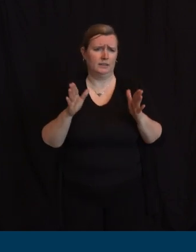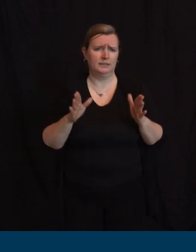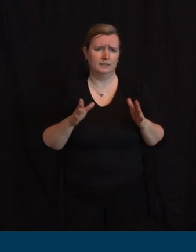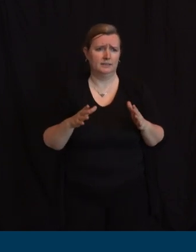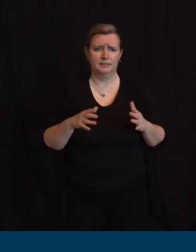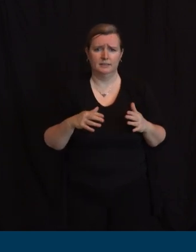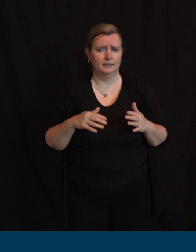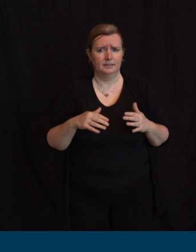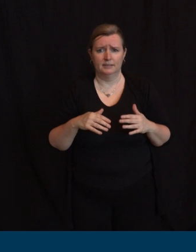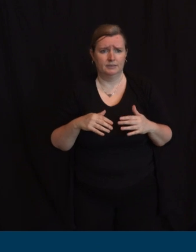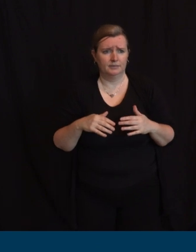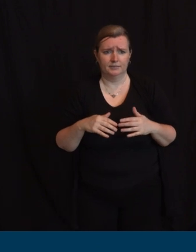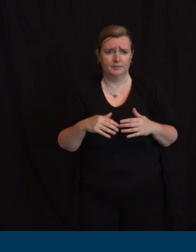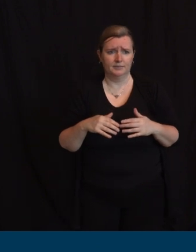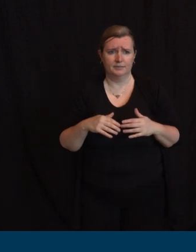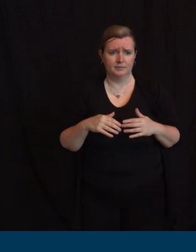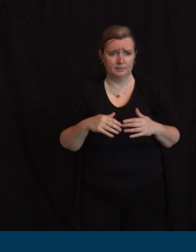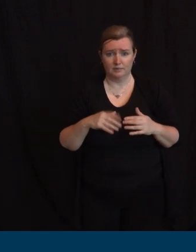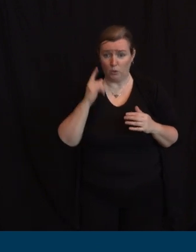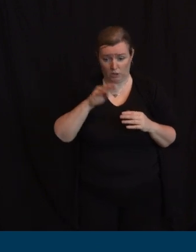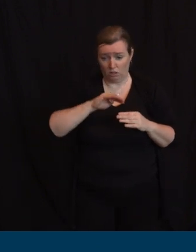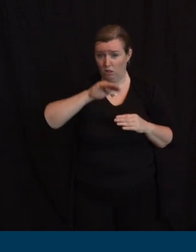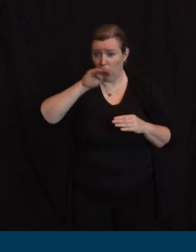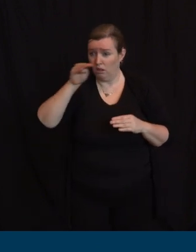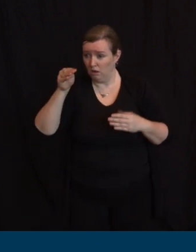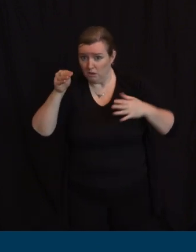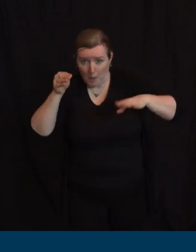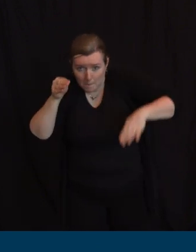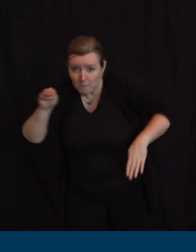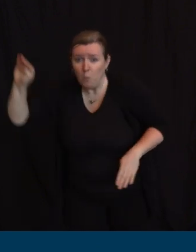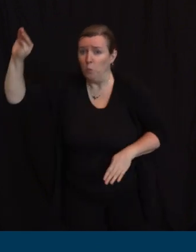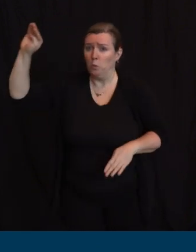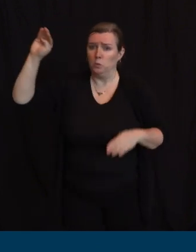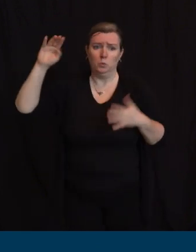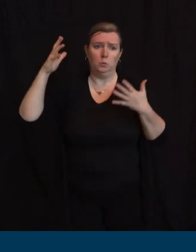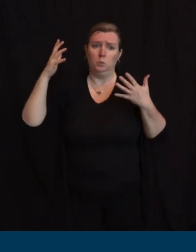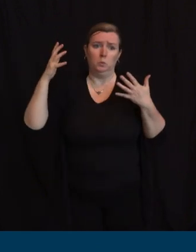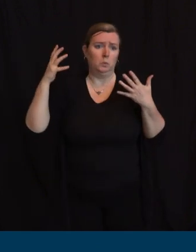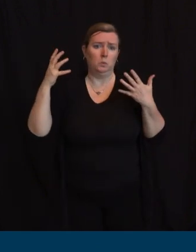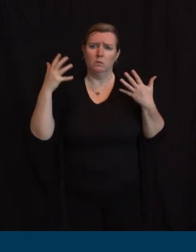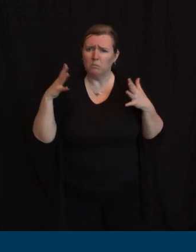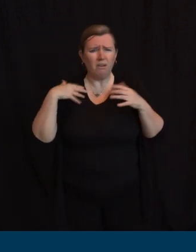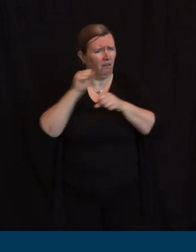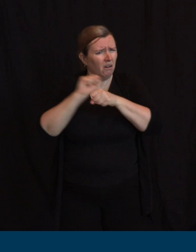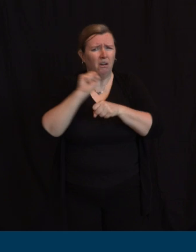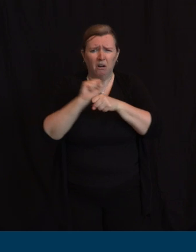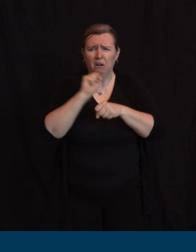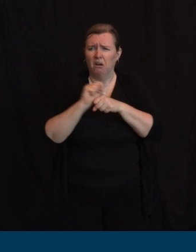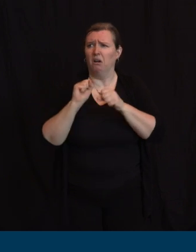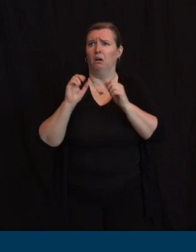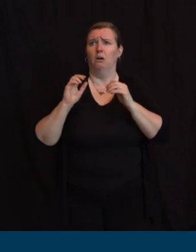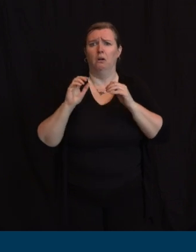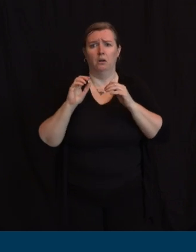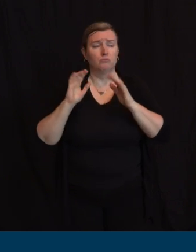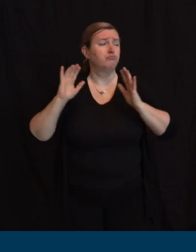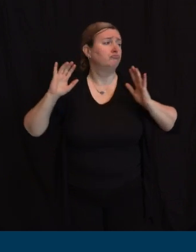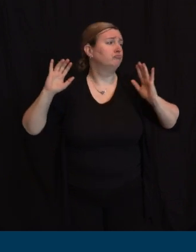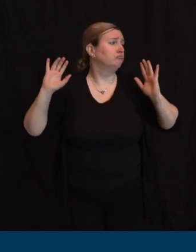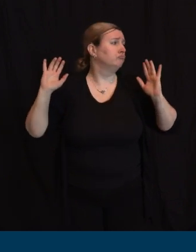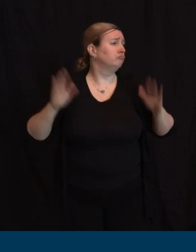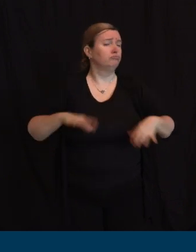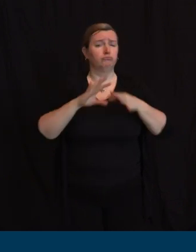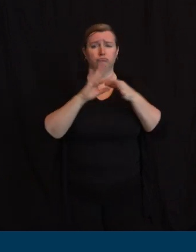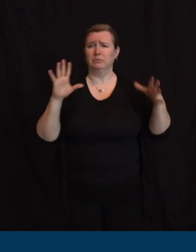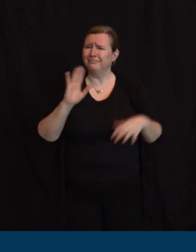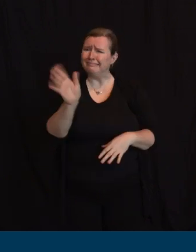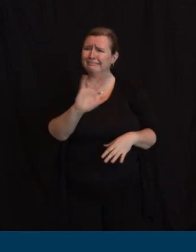we've made. We just cannot do that, which is why staying at home means so much. The other comment I'd make, Dave, before we go to Ian here, is that